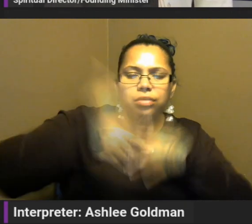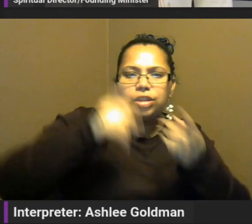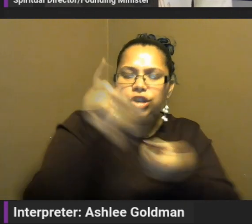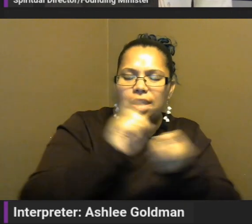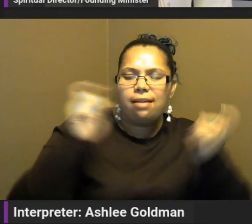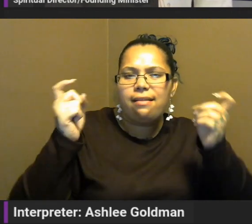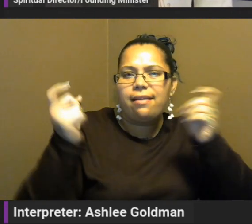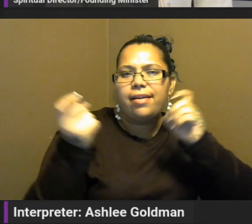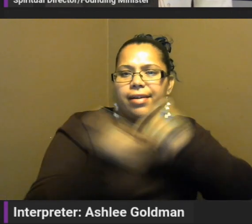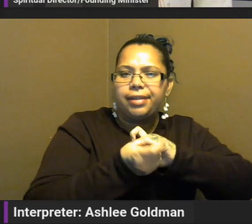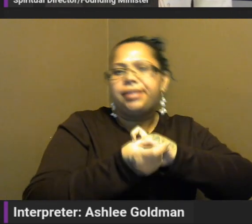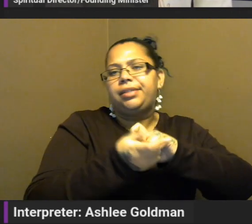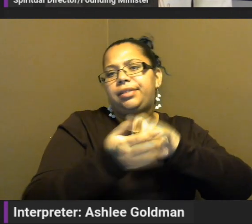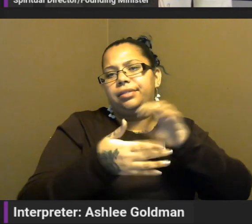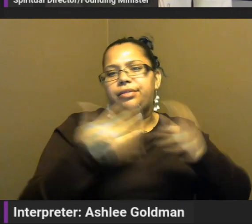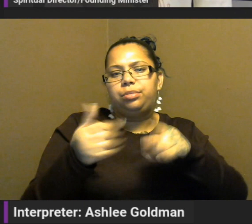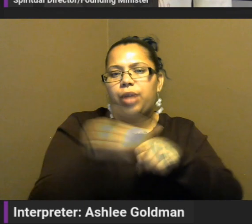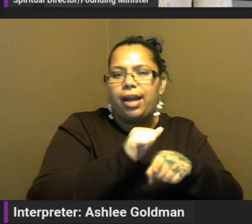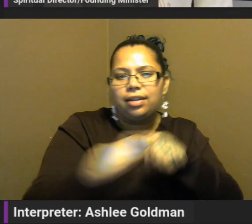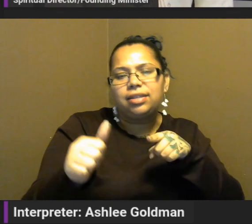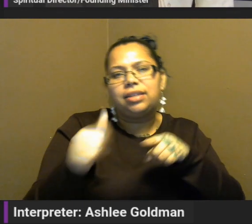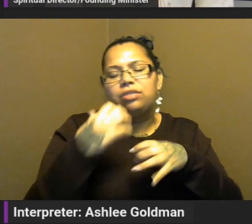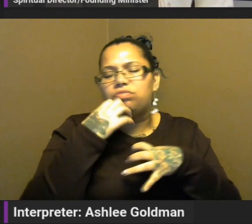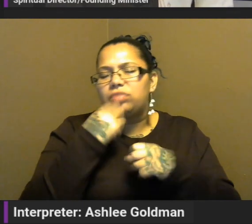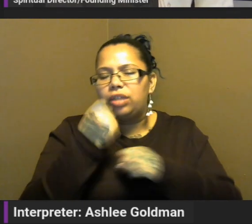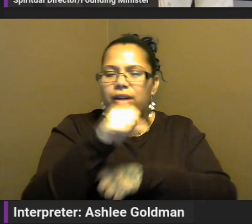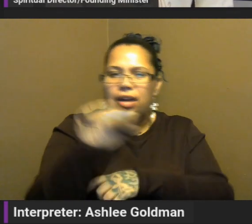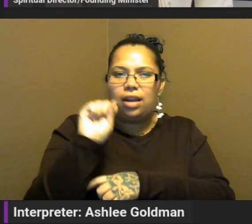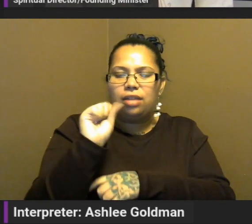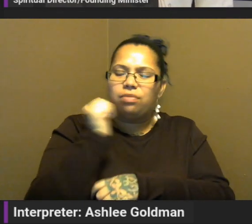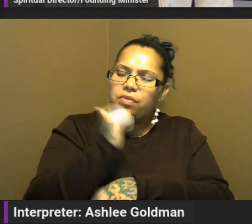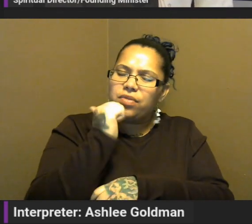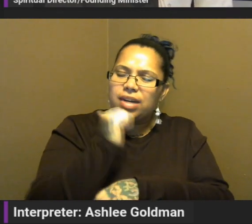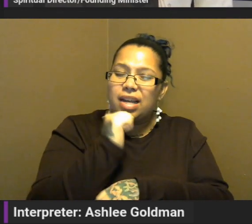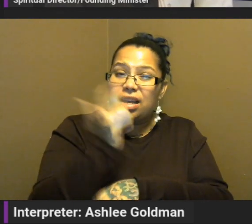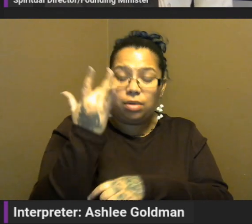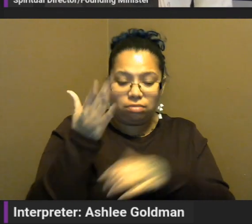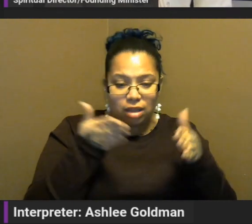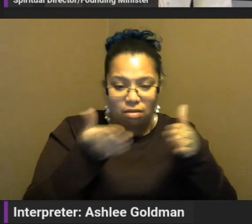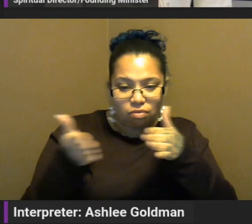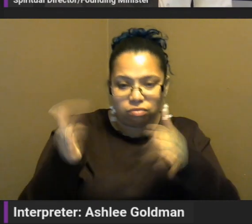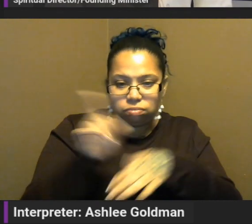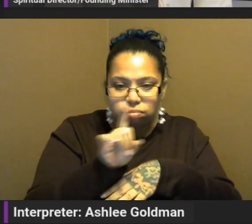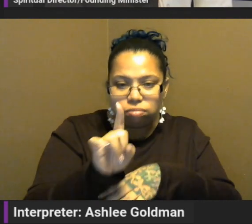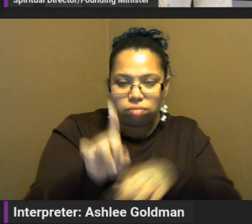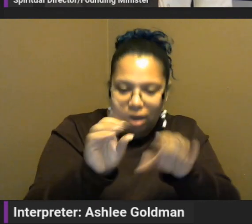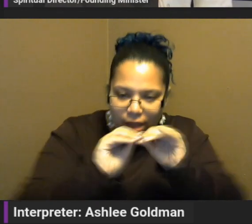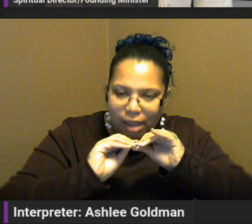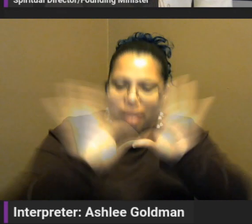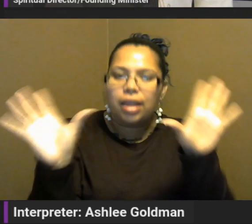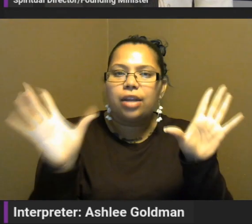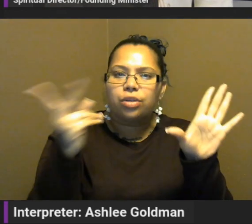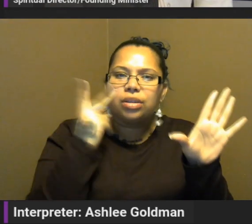and sacred activism of our day, making the way forward clear and achievable to